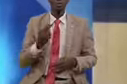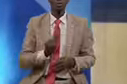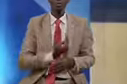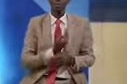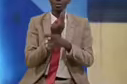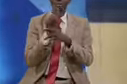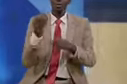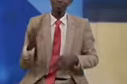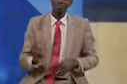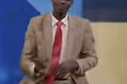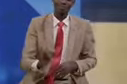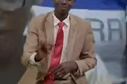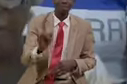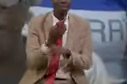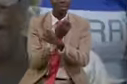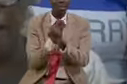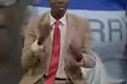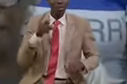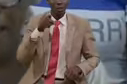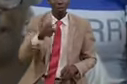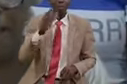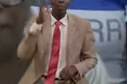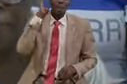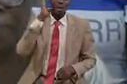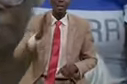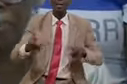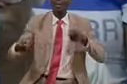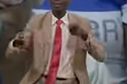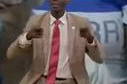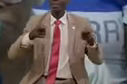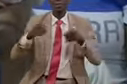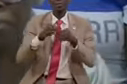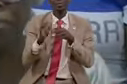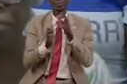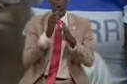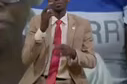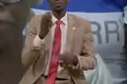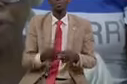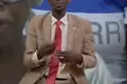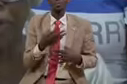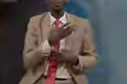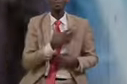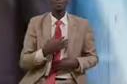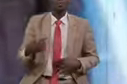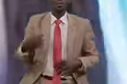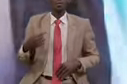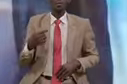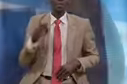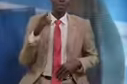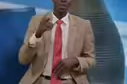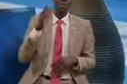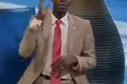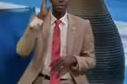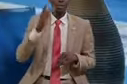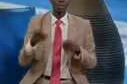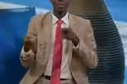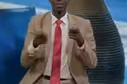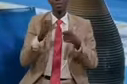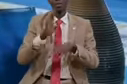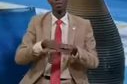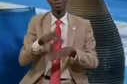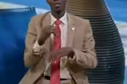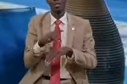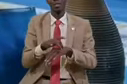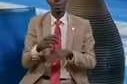you will reign, and we shall reign on the earth.